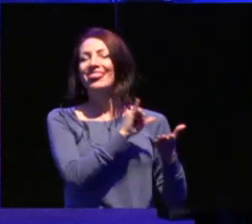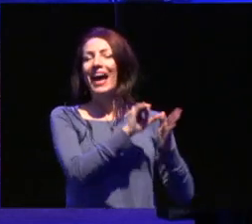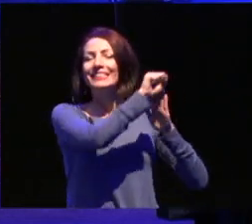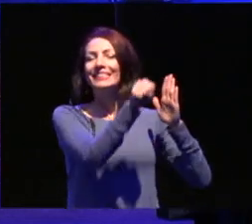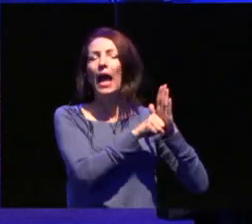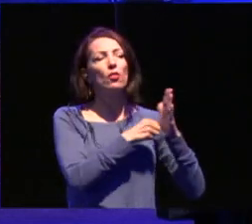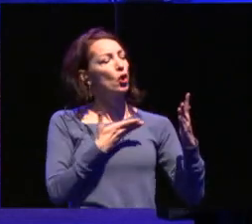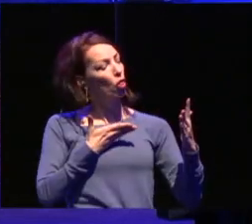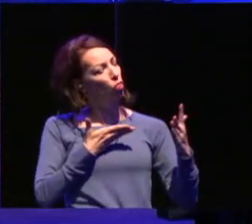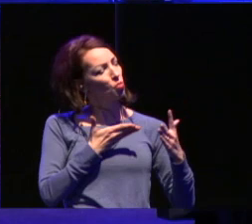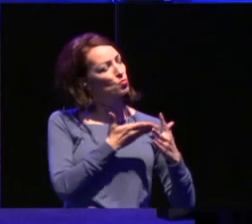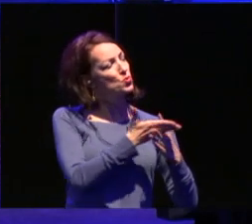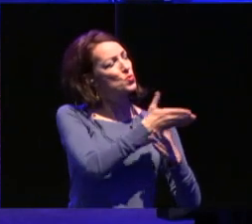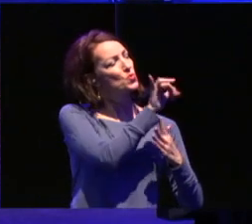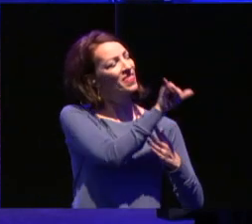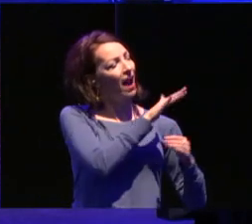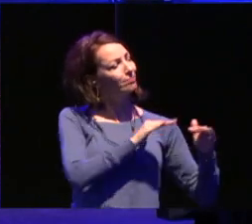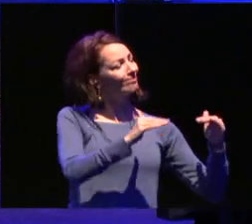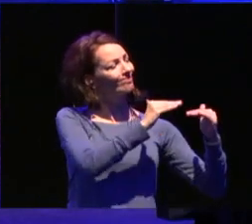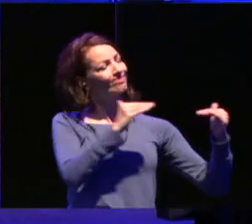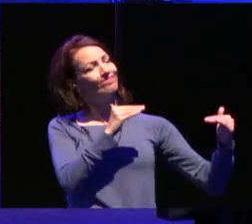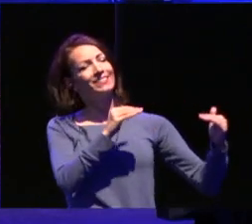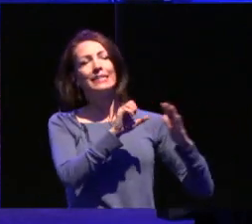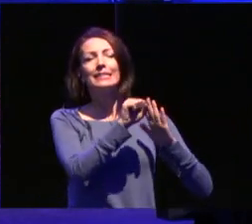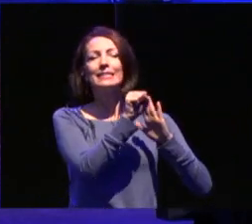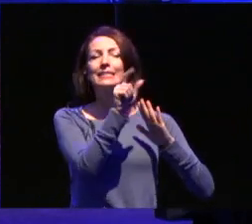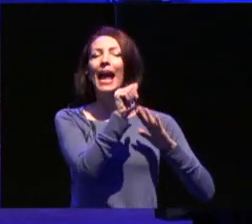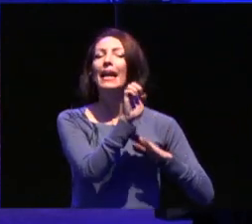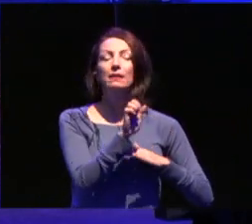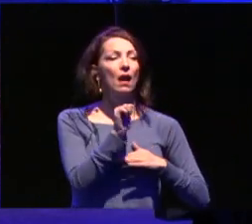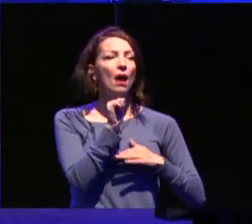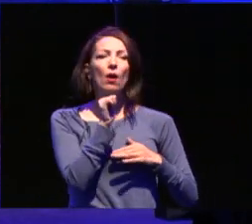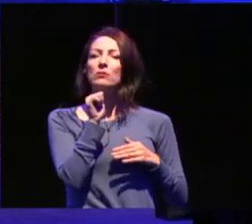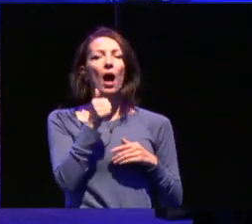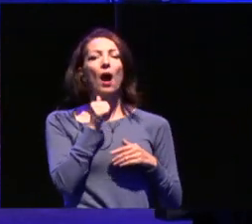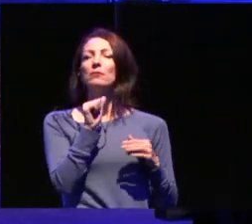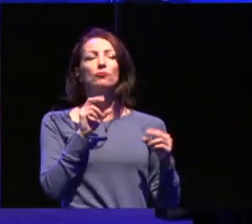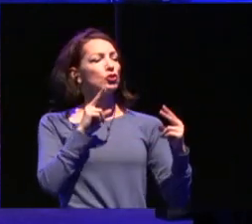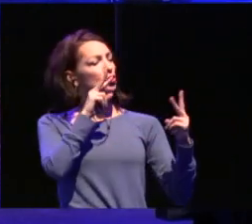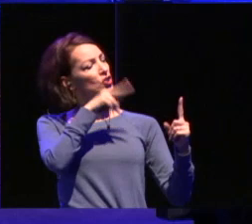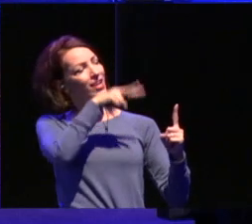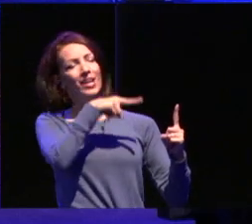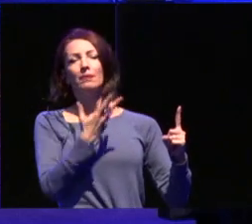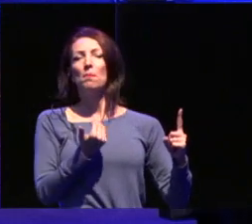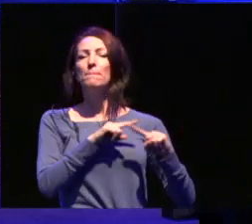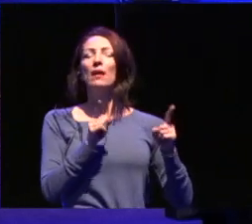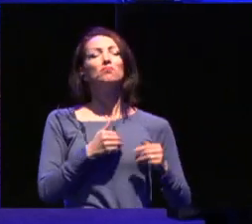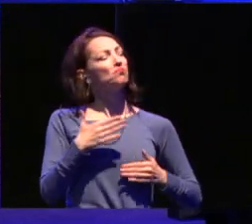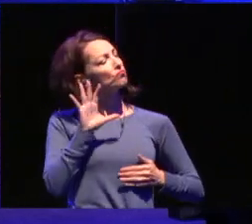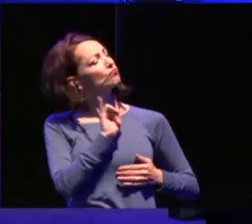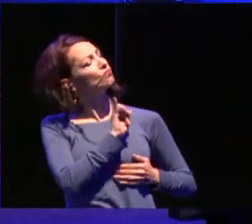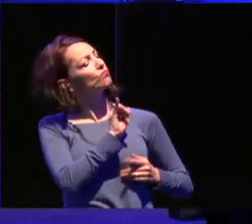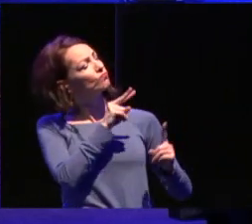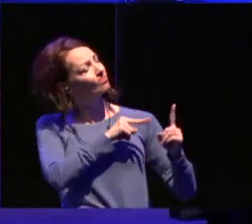They are passing through that particular state. So non-judgmental awareness begins to emerge,